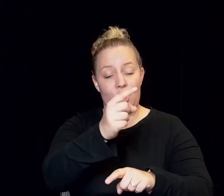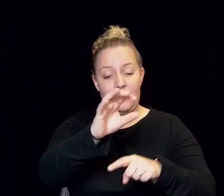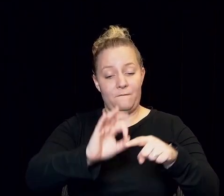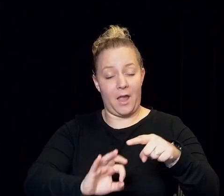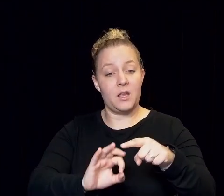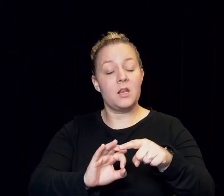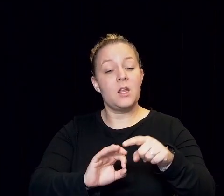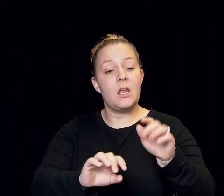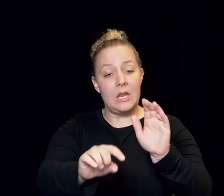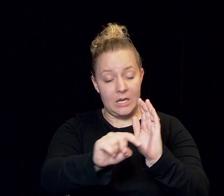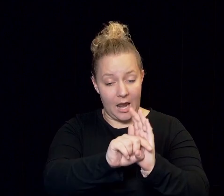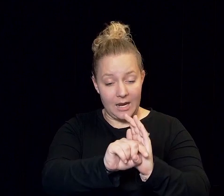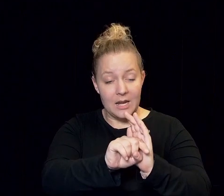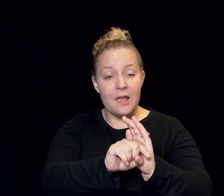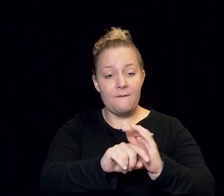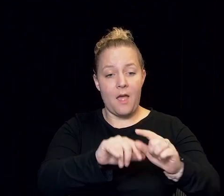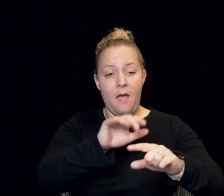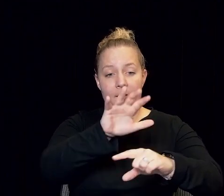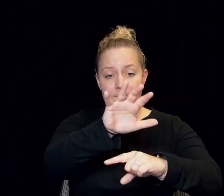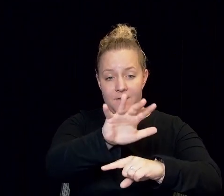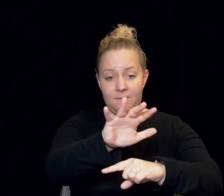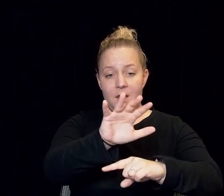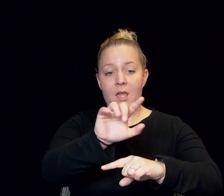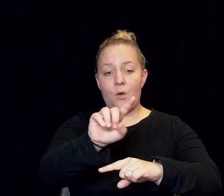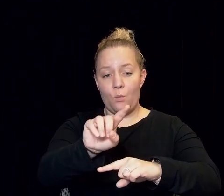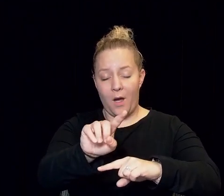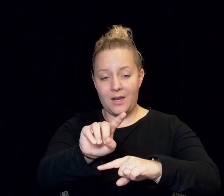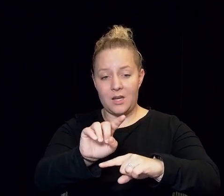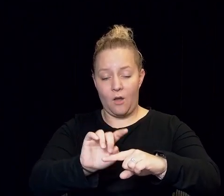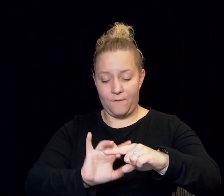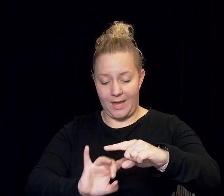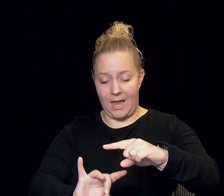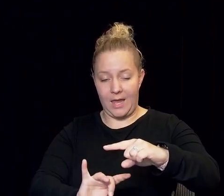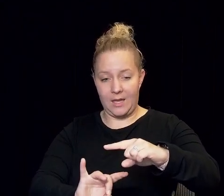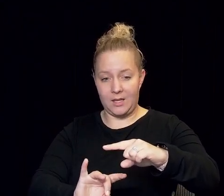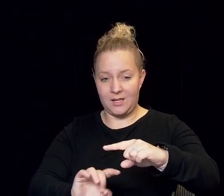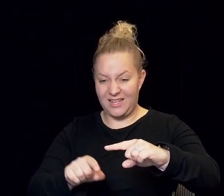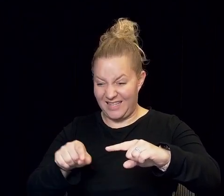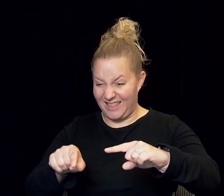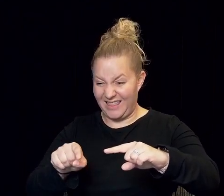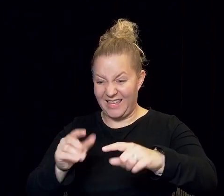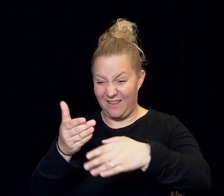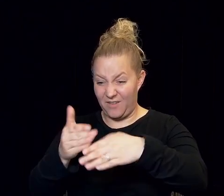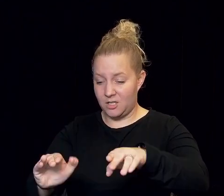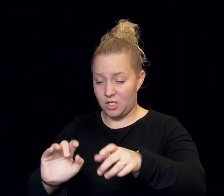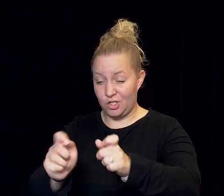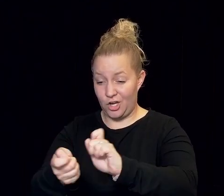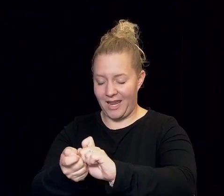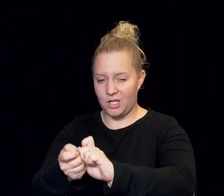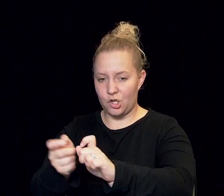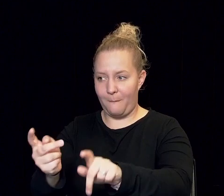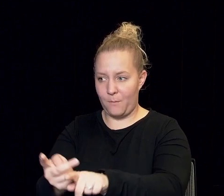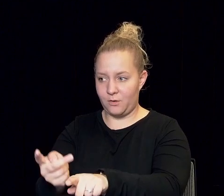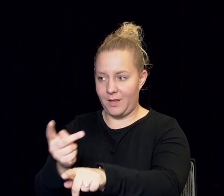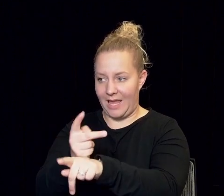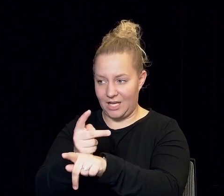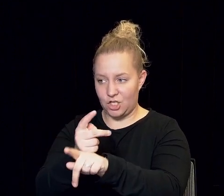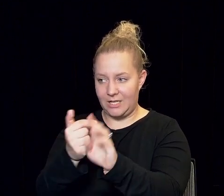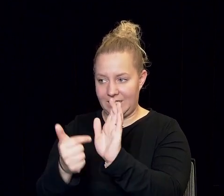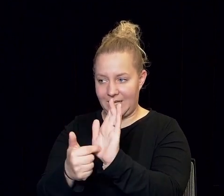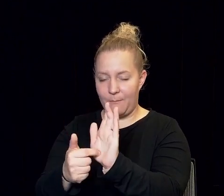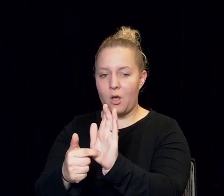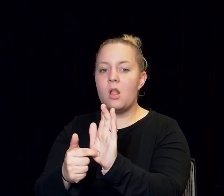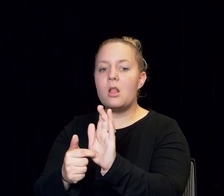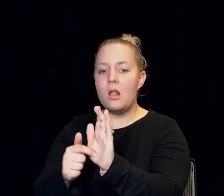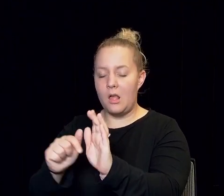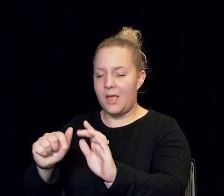got -51 over 8. I'm going to change this division symbol into a multiplication symbol, and then I'm going to